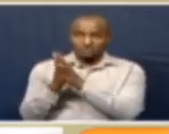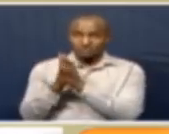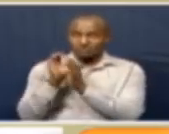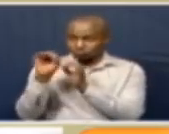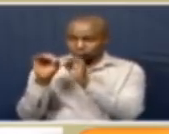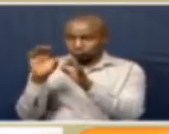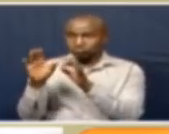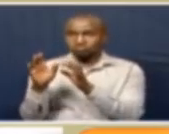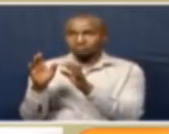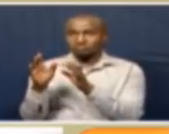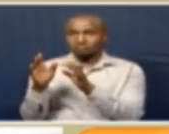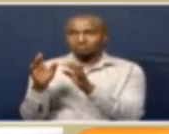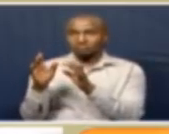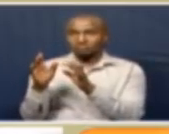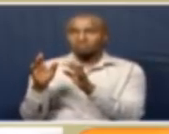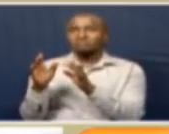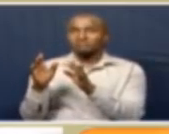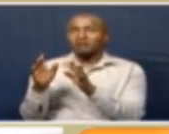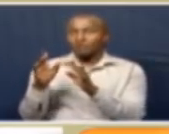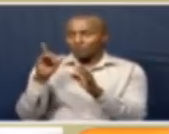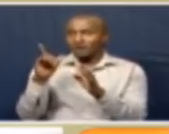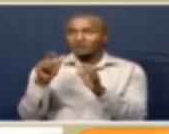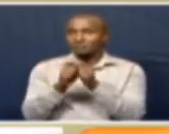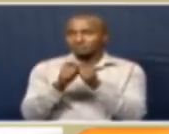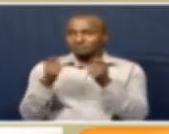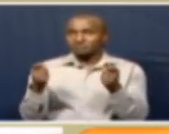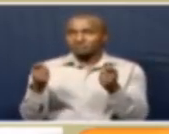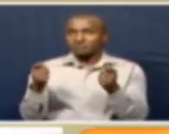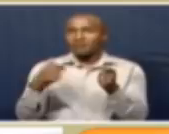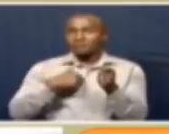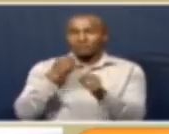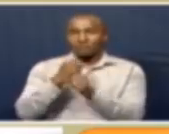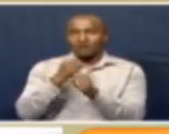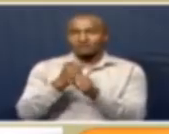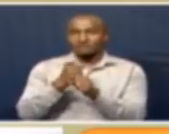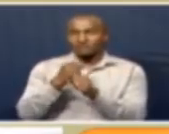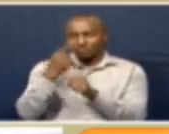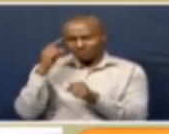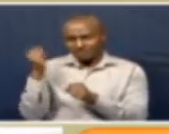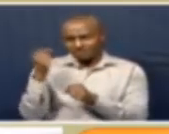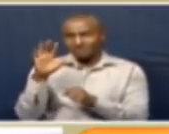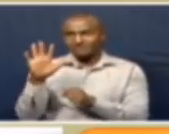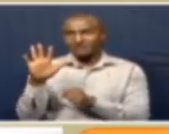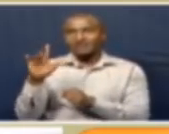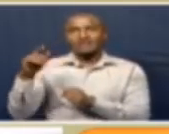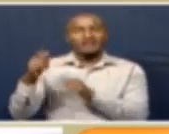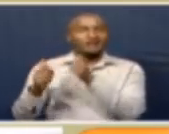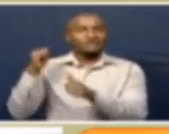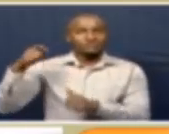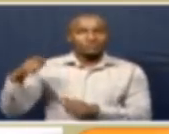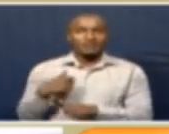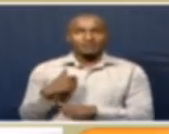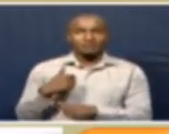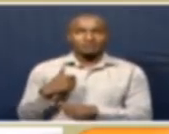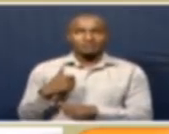about a certain magazine that I worked for 5 months ago that refused to pay me. And when I